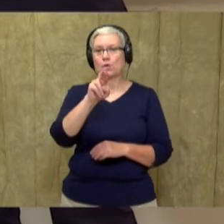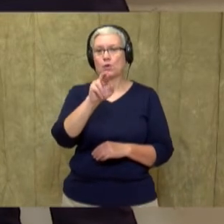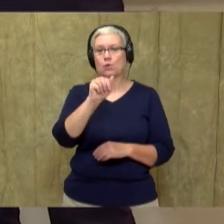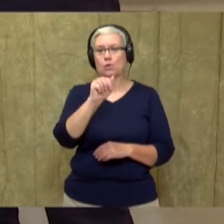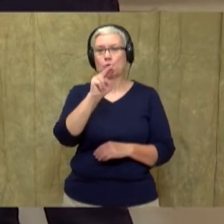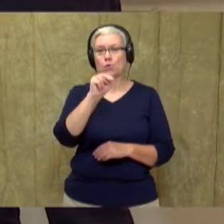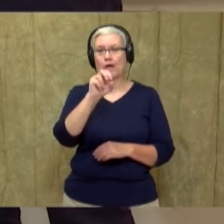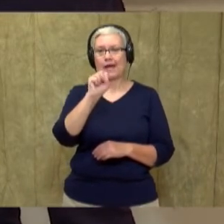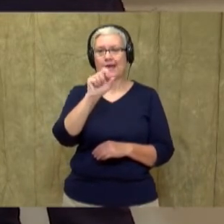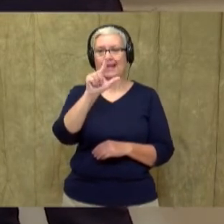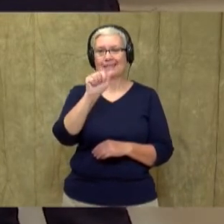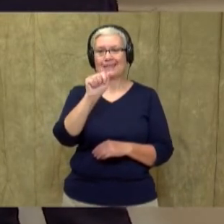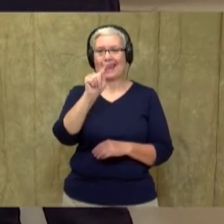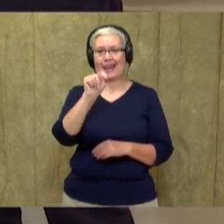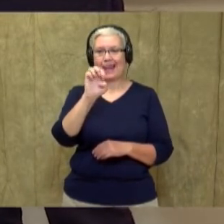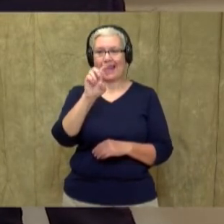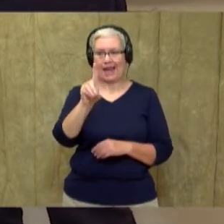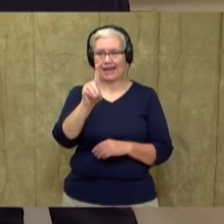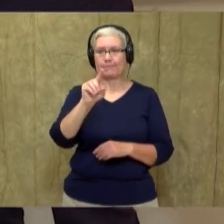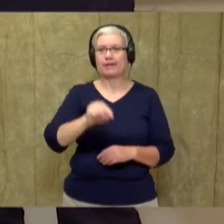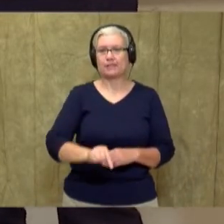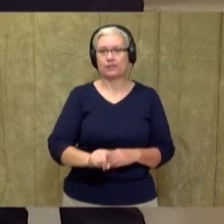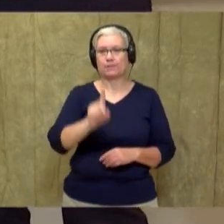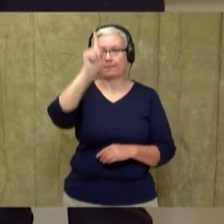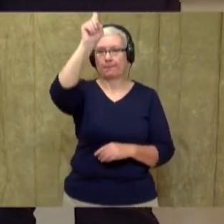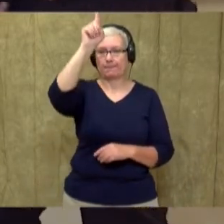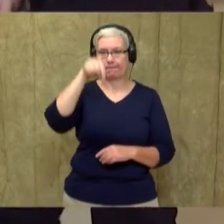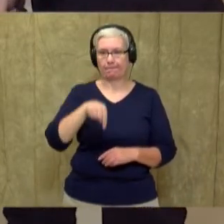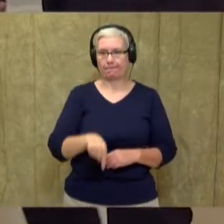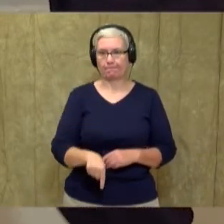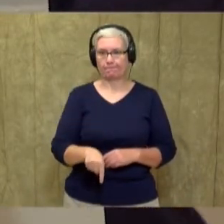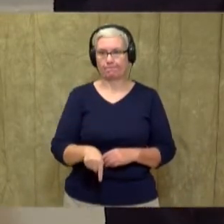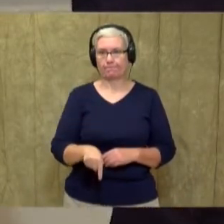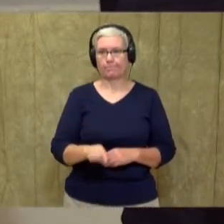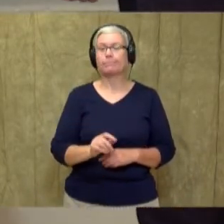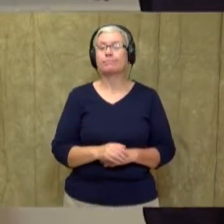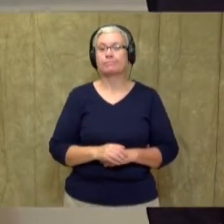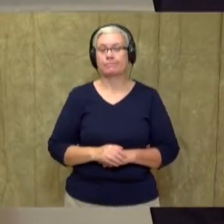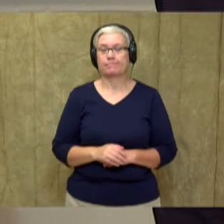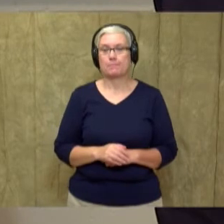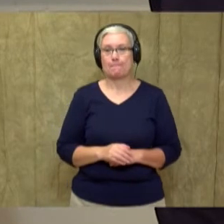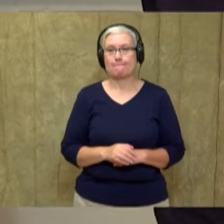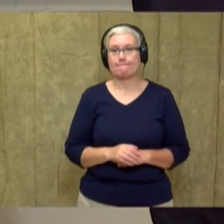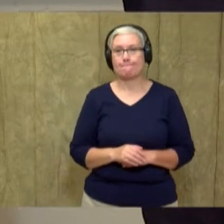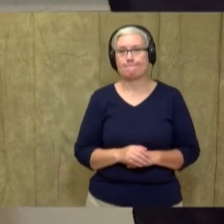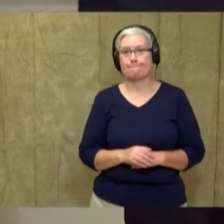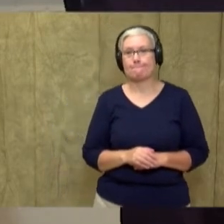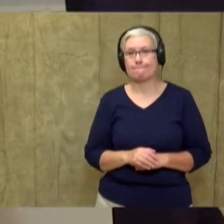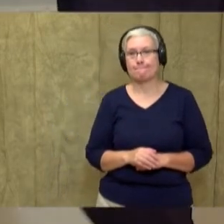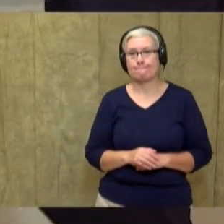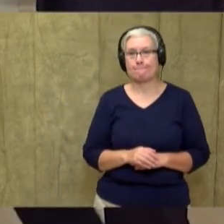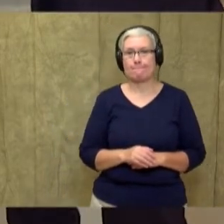vertical. I'm moving my graph either up or down, and we saw that in our first couple of slides.